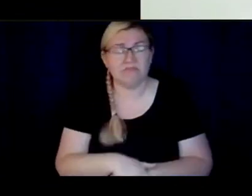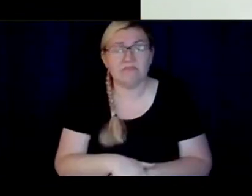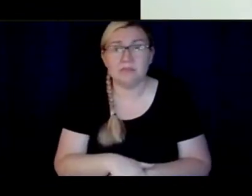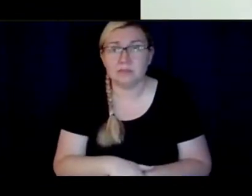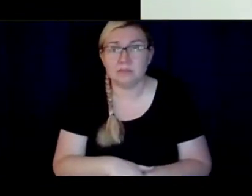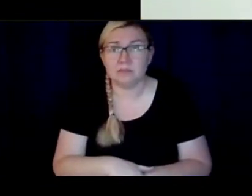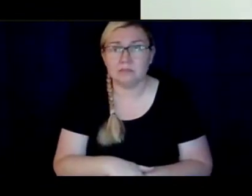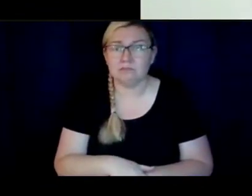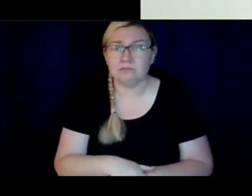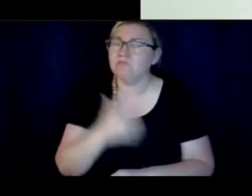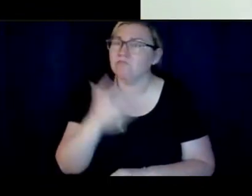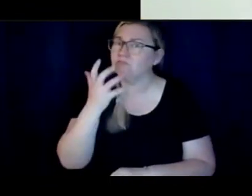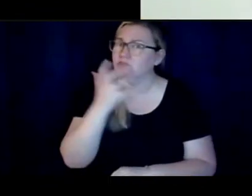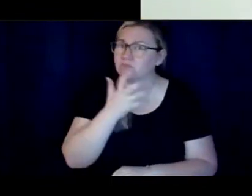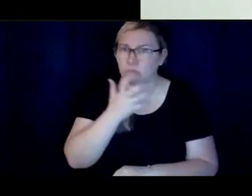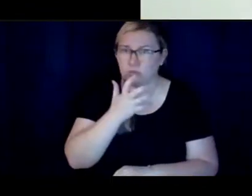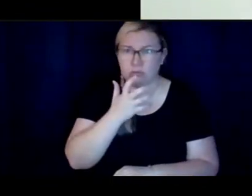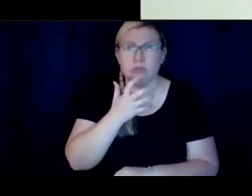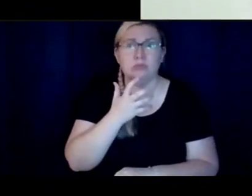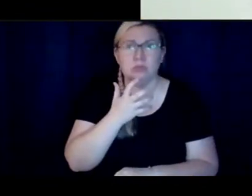very profound.